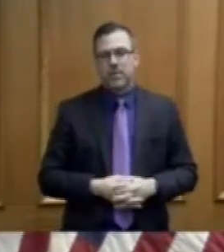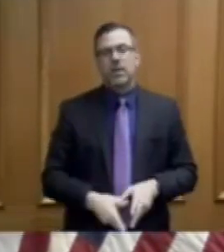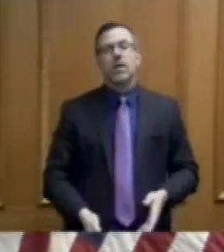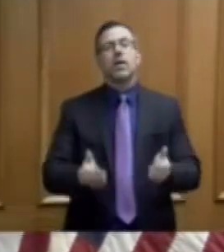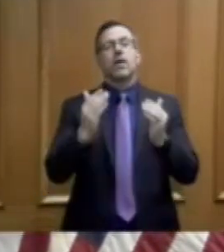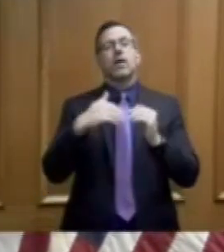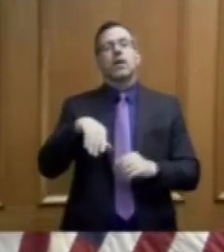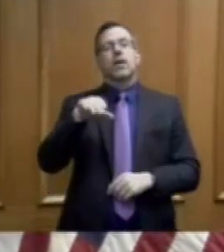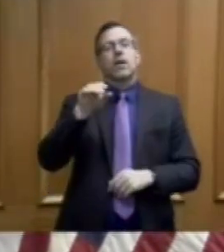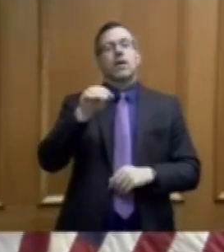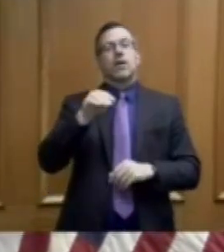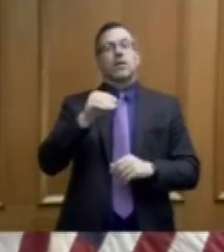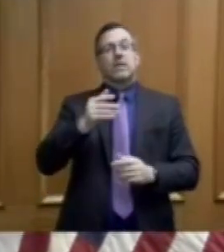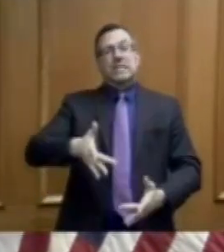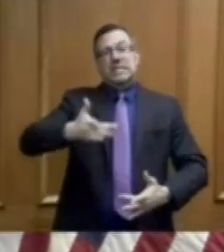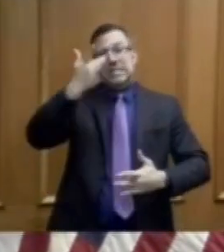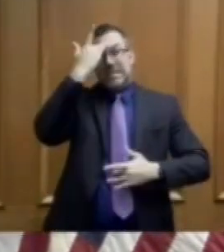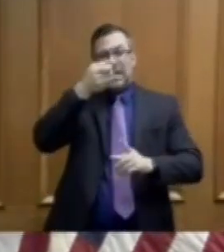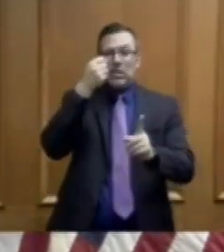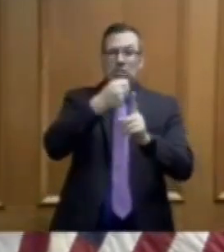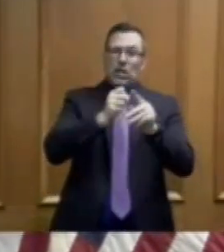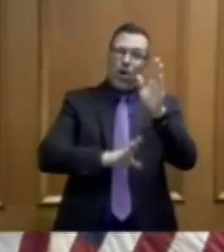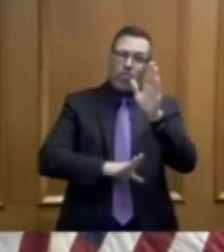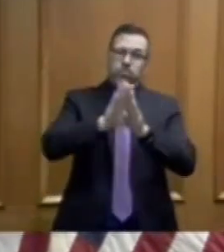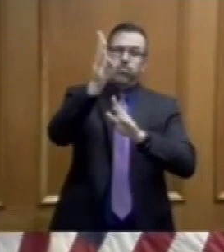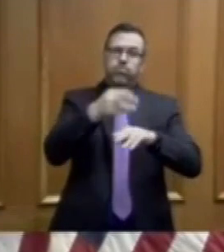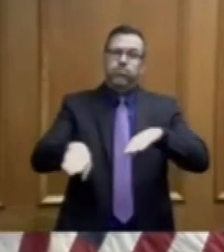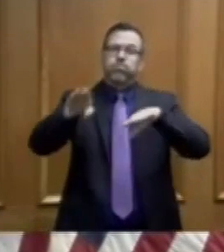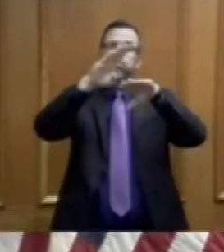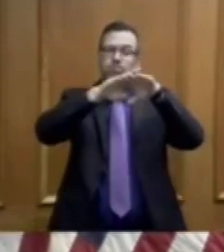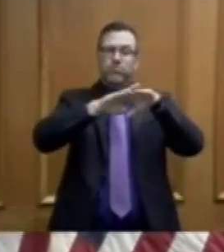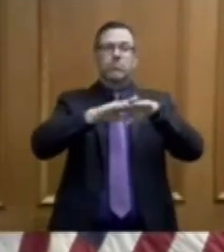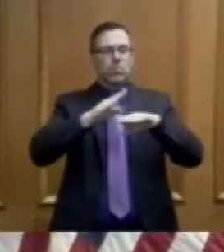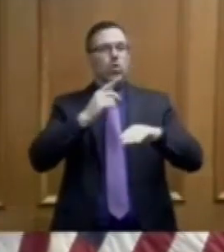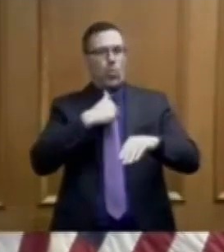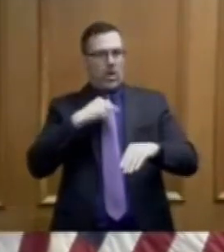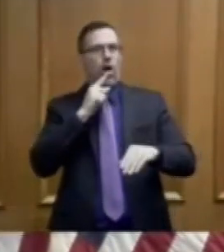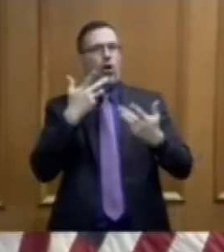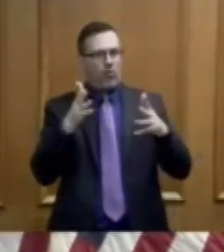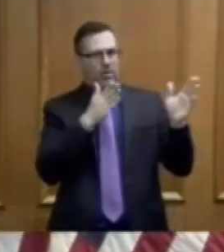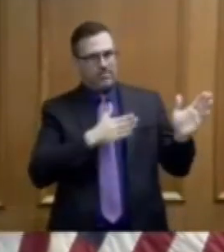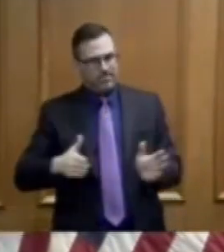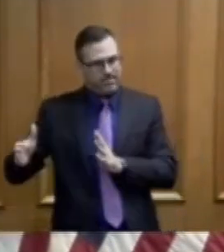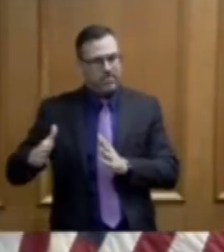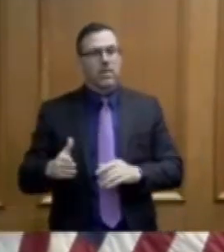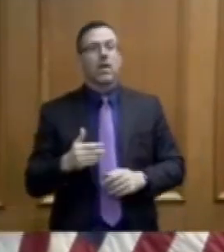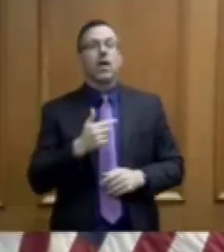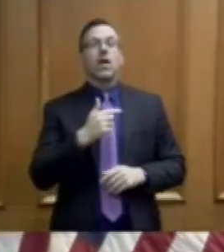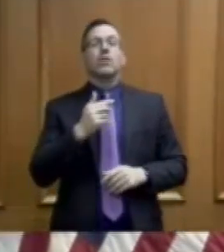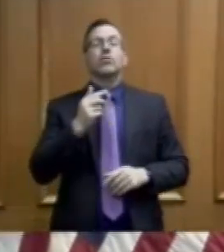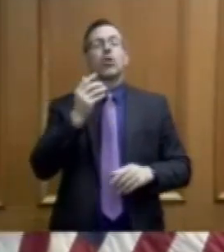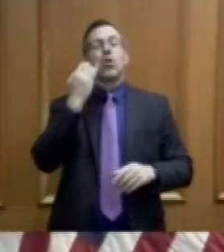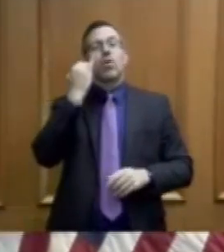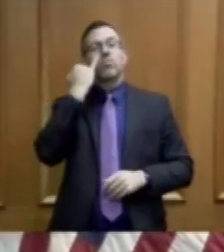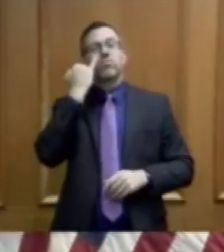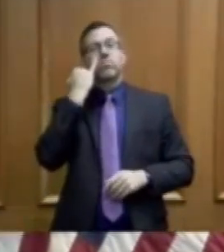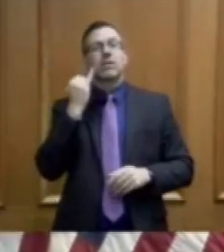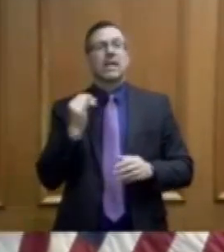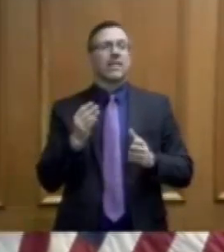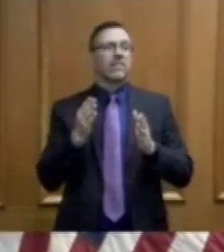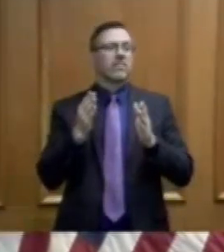an urgent call to healthcare workers all across this state who are either currently displaced or